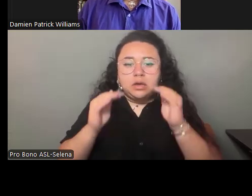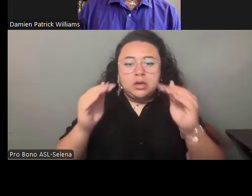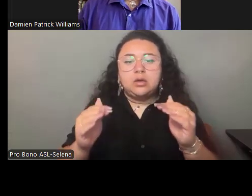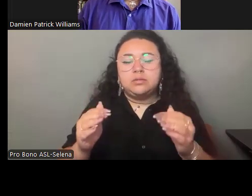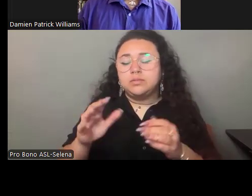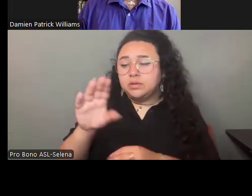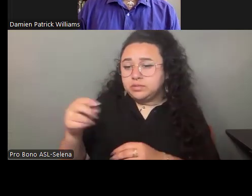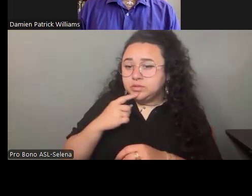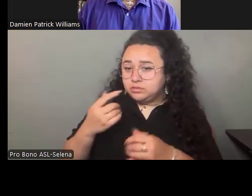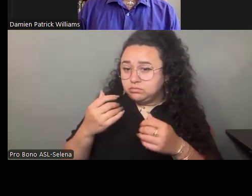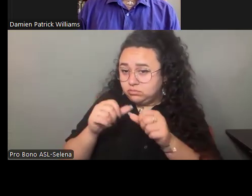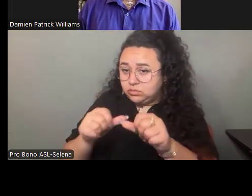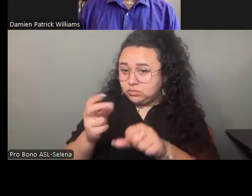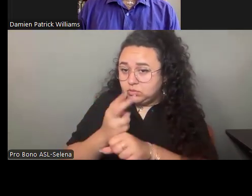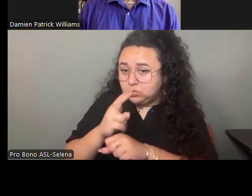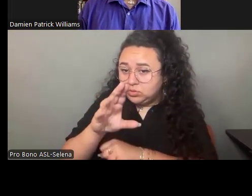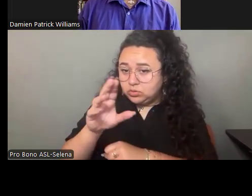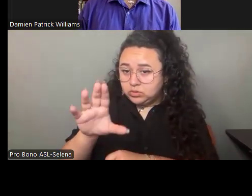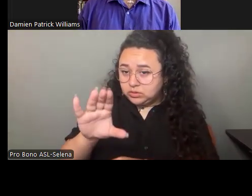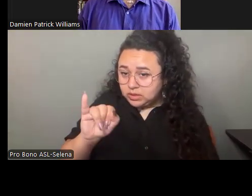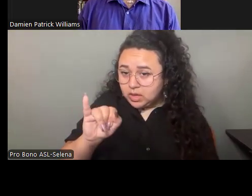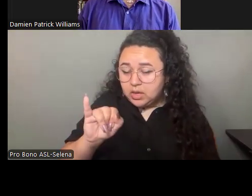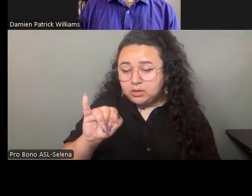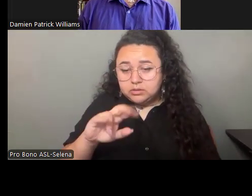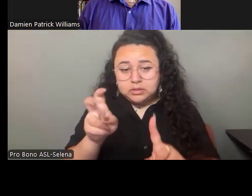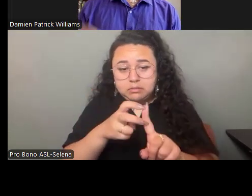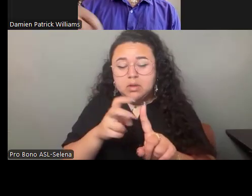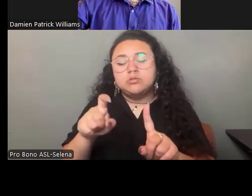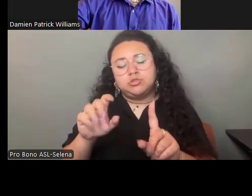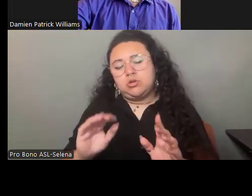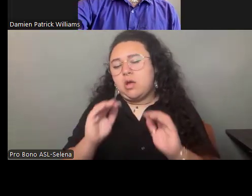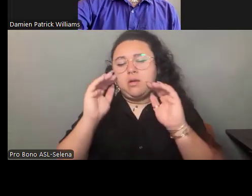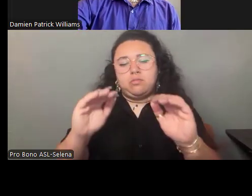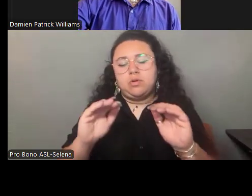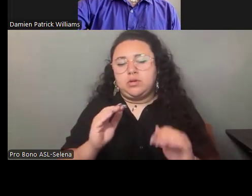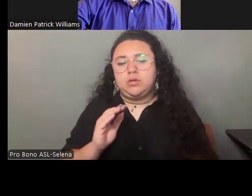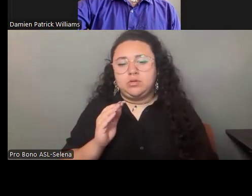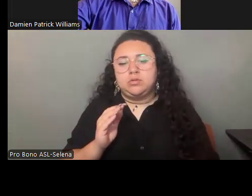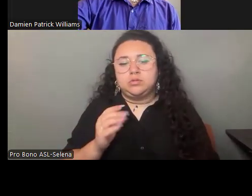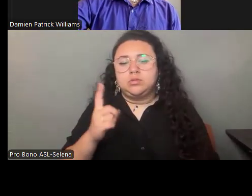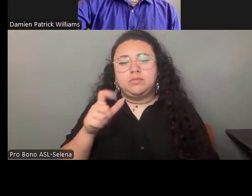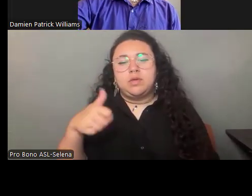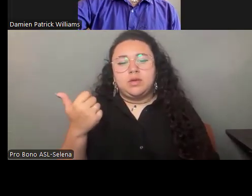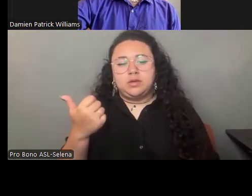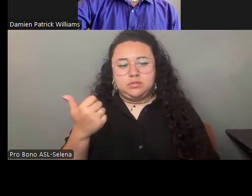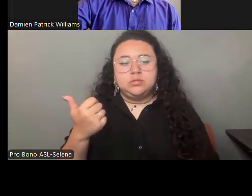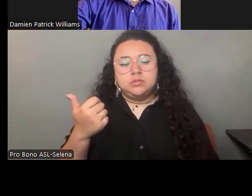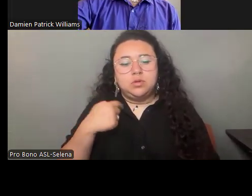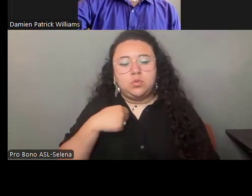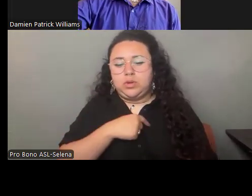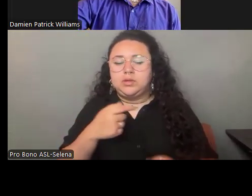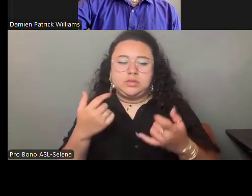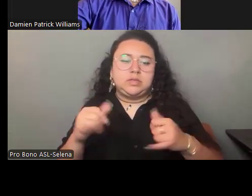keep using cochlear implants, you should upgrade to one of to something that is managed,